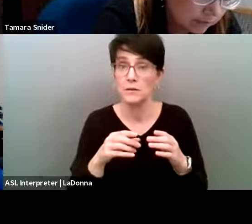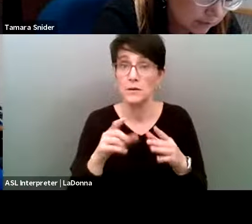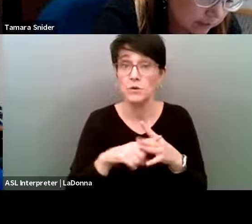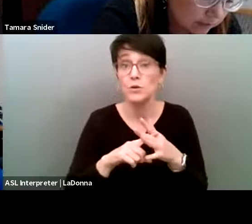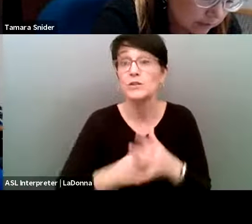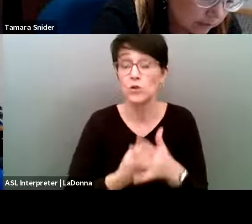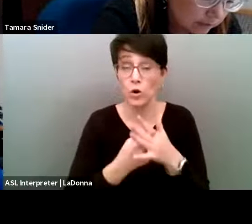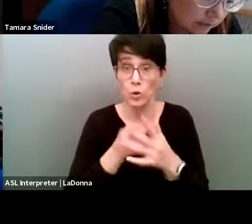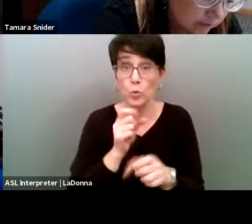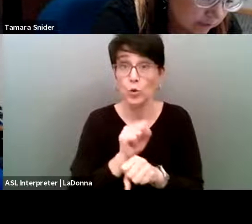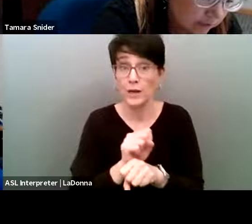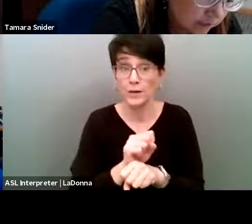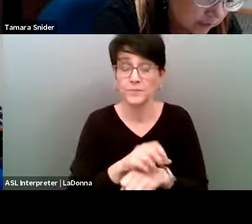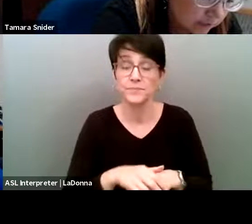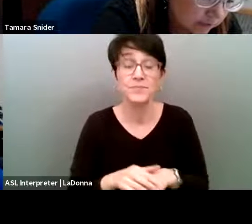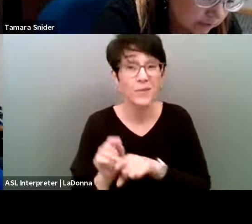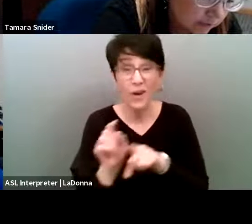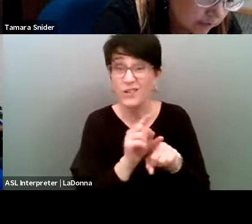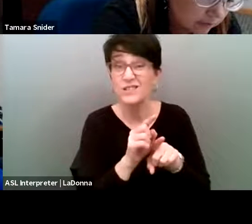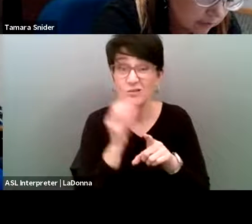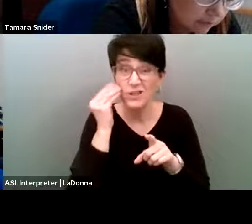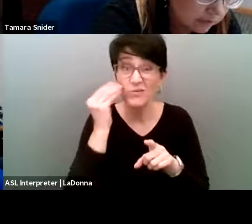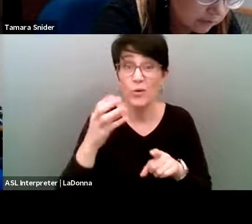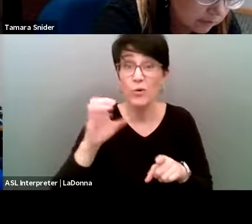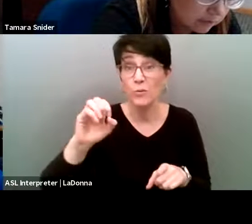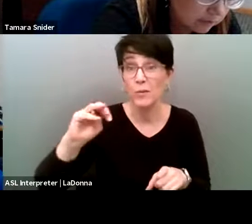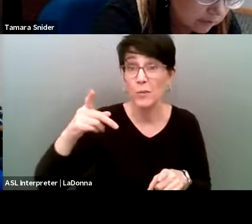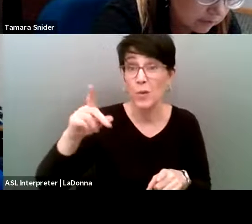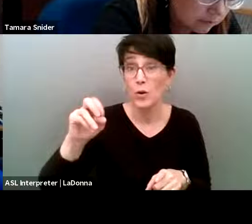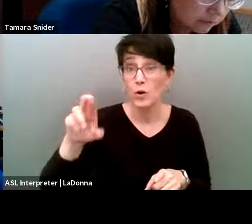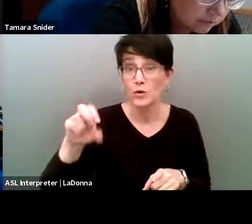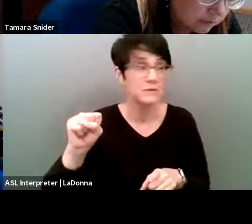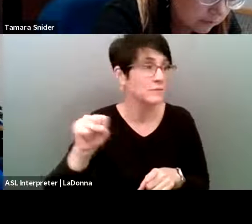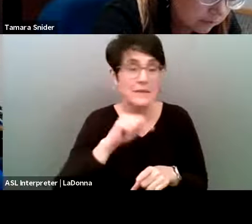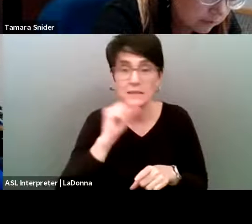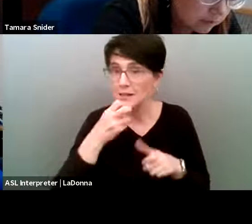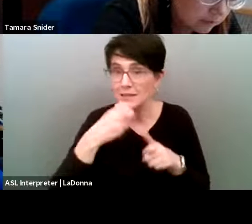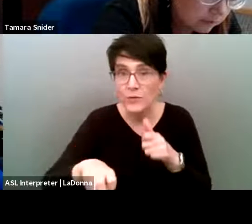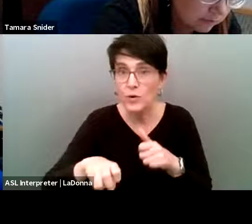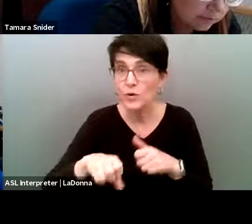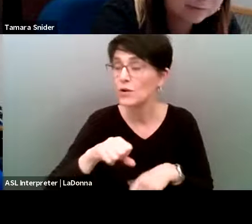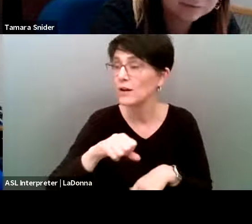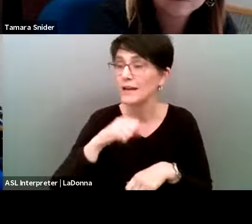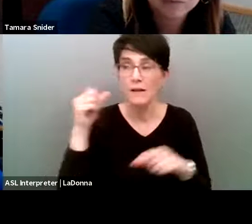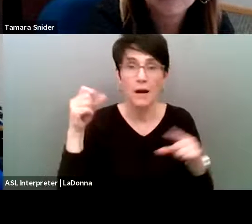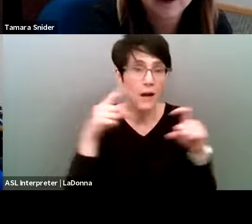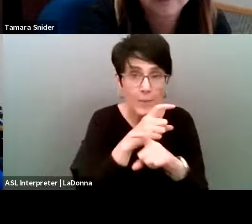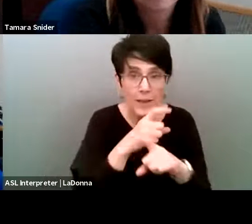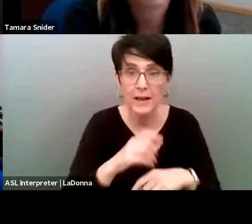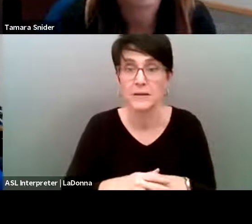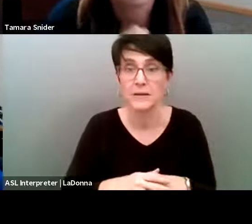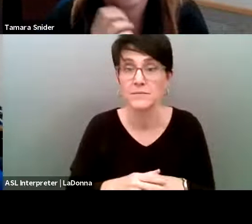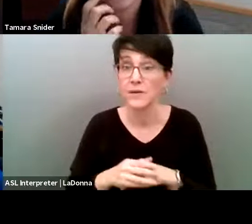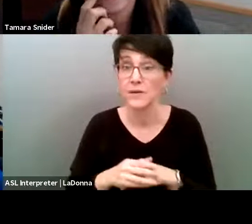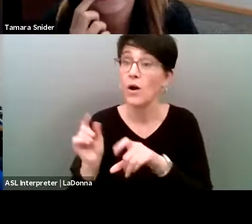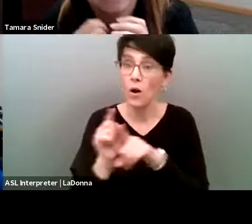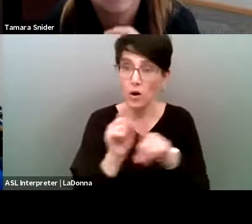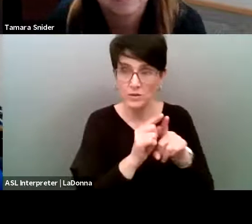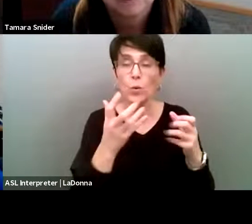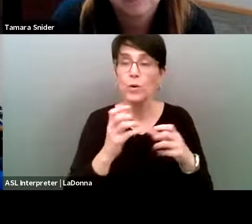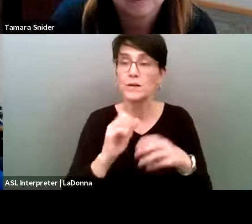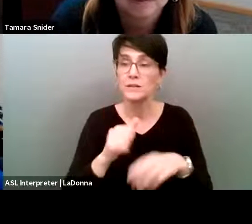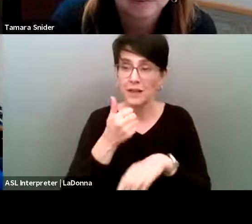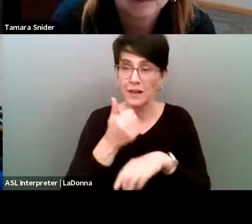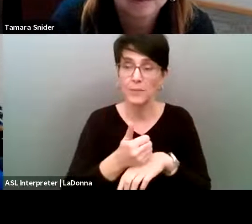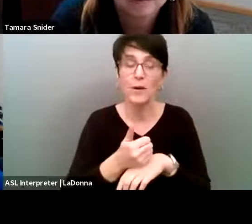job. But also to let employers know that it's not that difficult and it's not that complicated. And we also want to develop